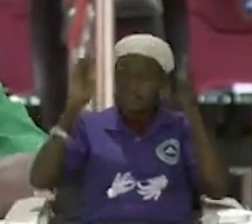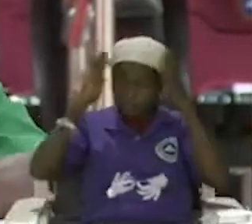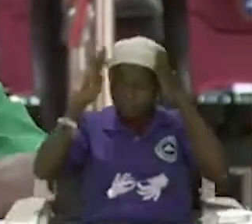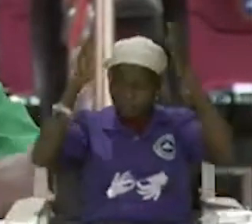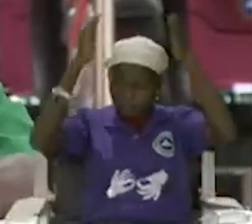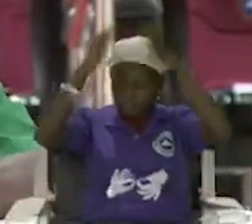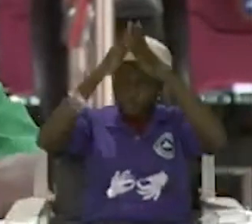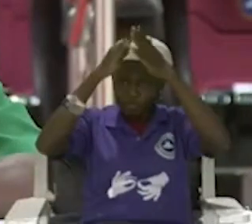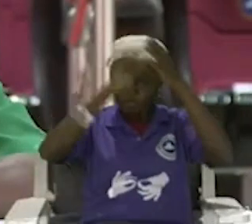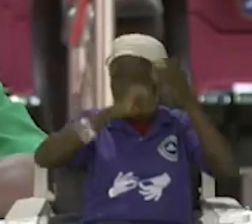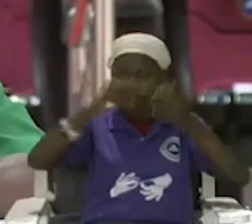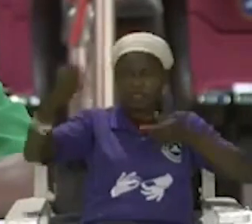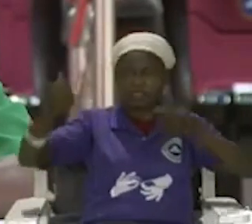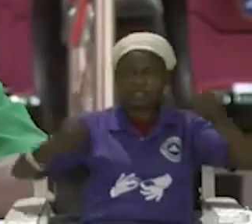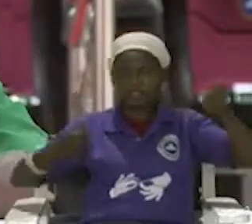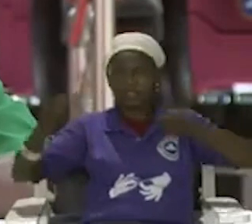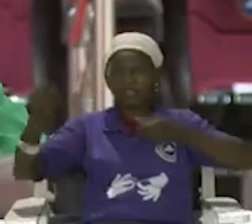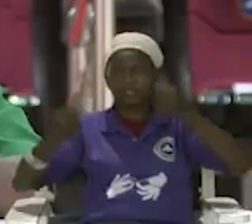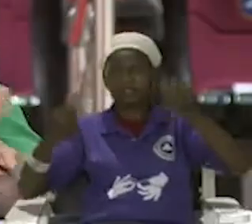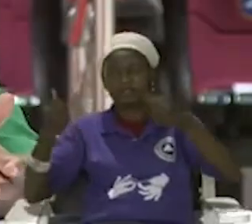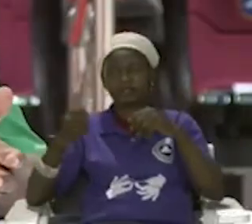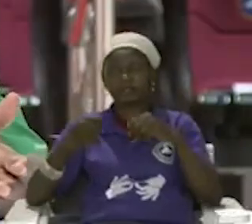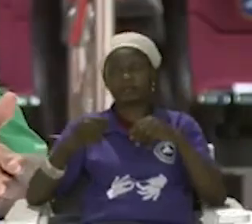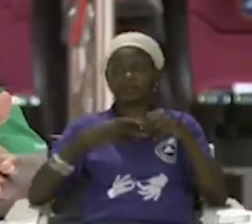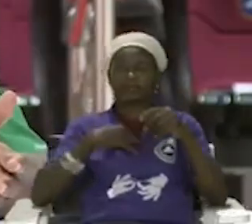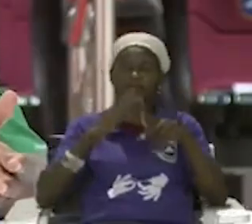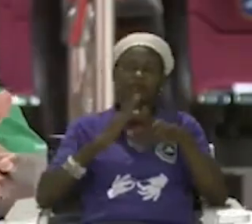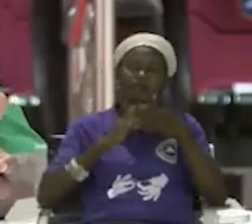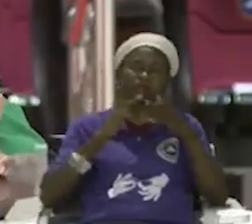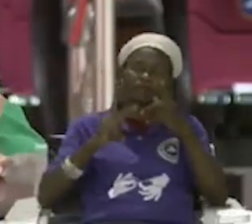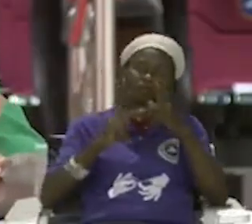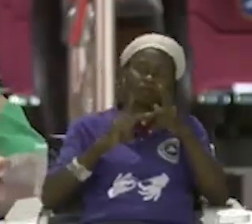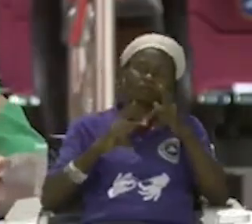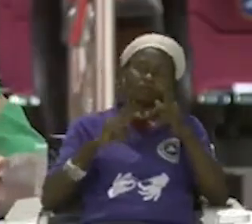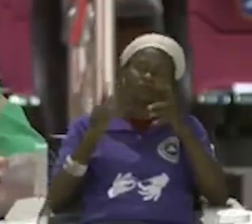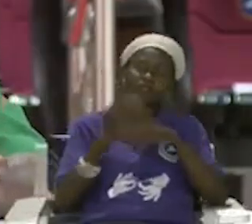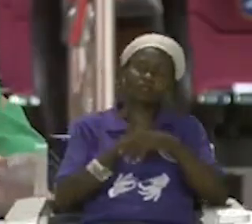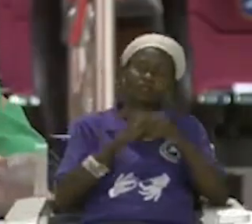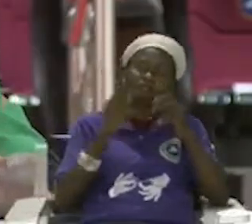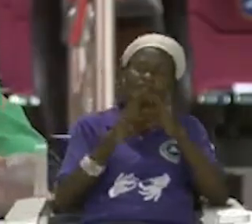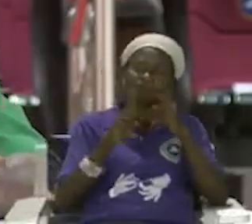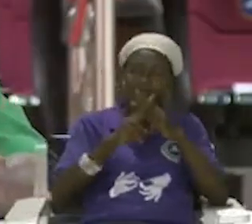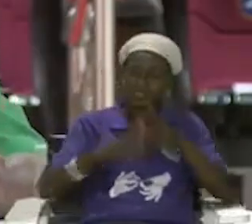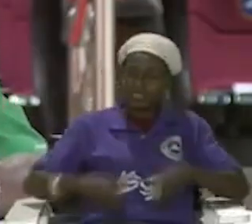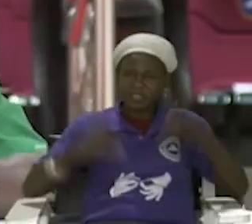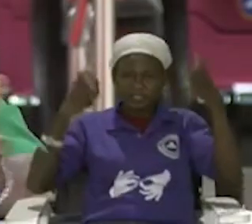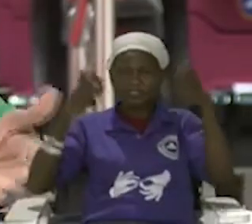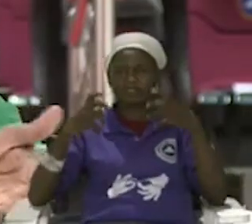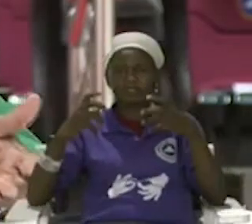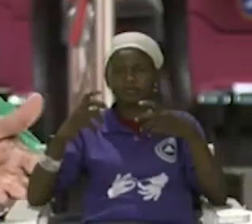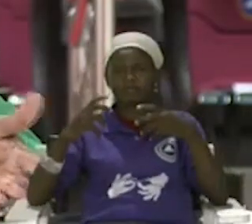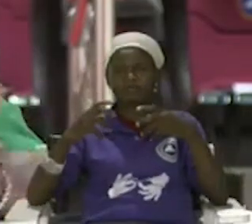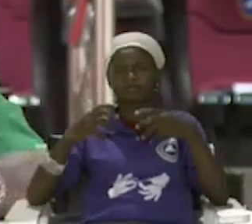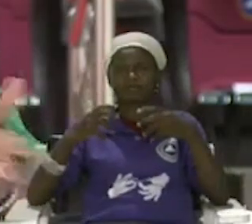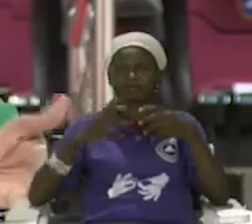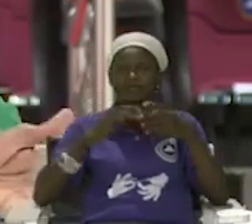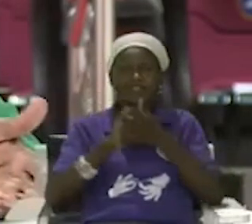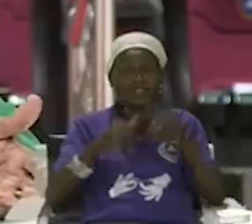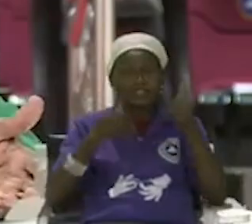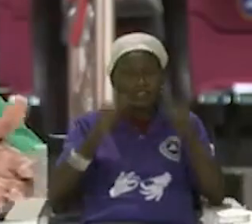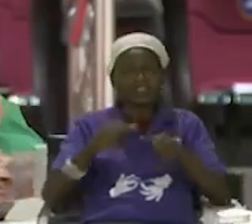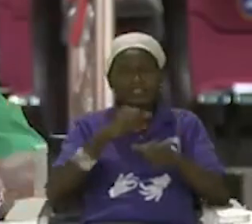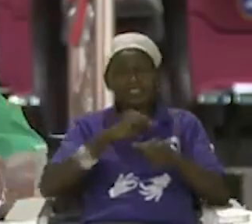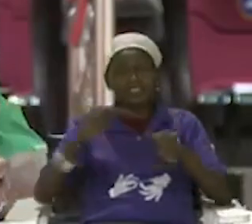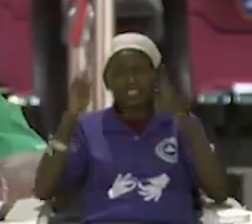car, and some people got very, very upset. And that, how can a bishop be